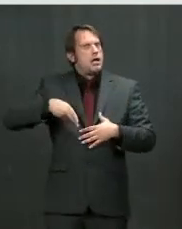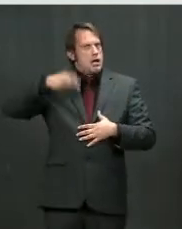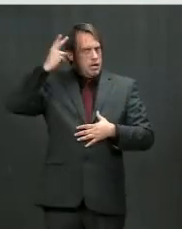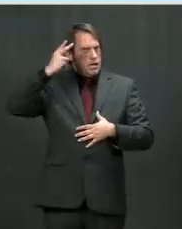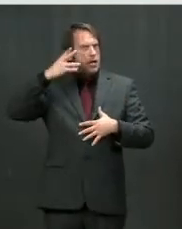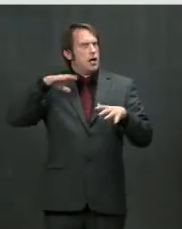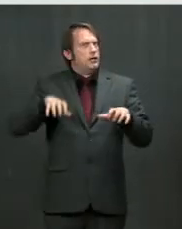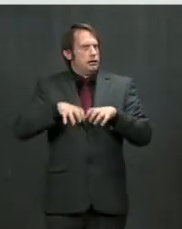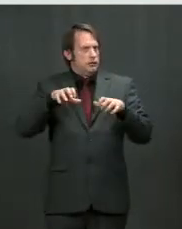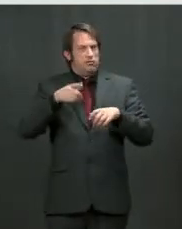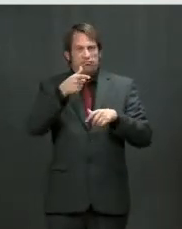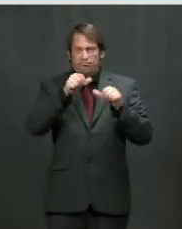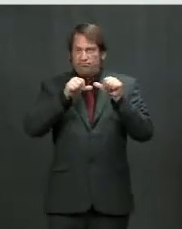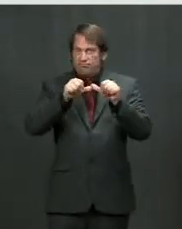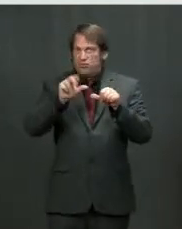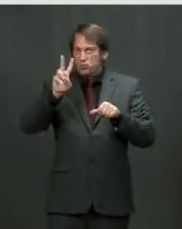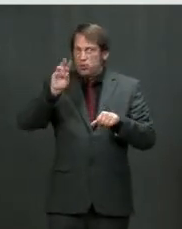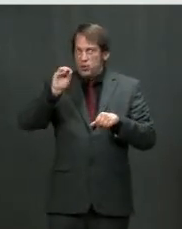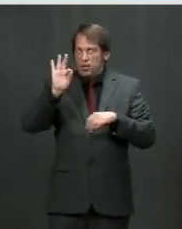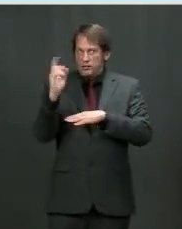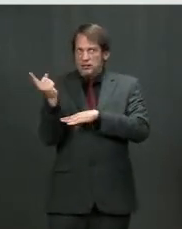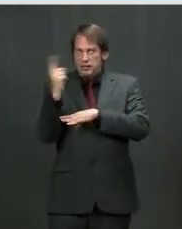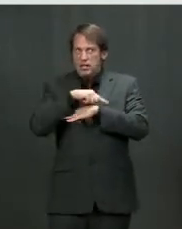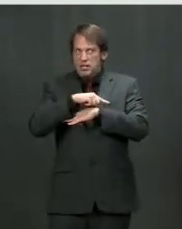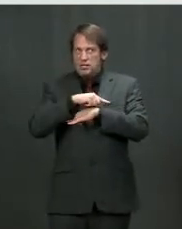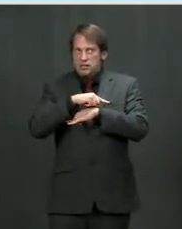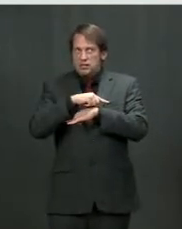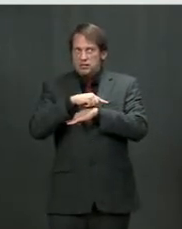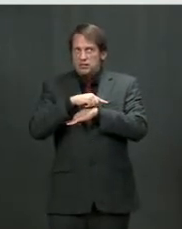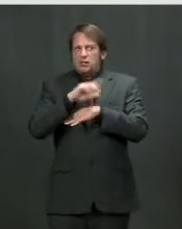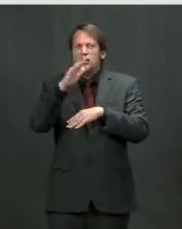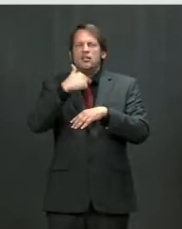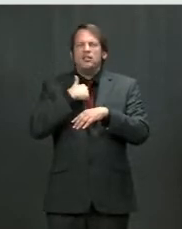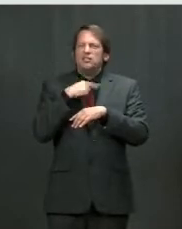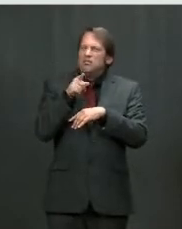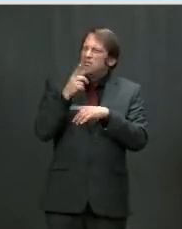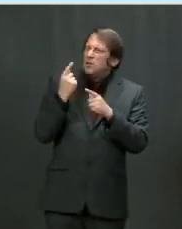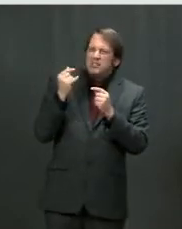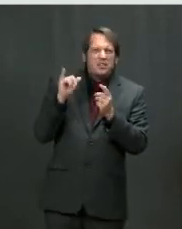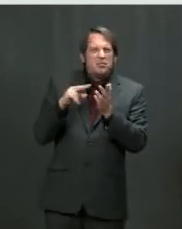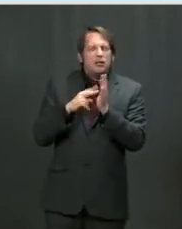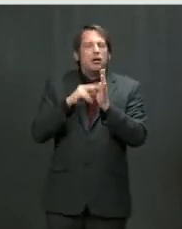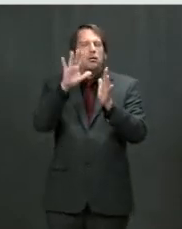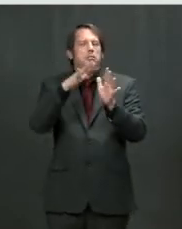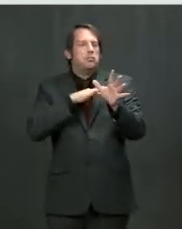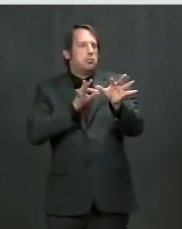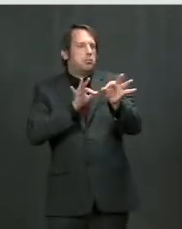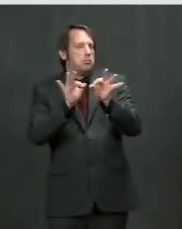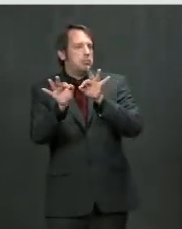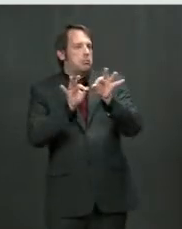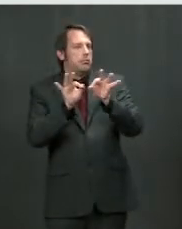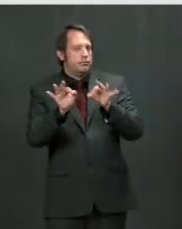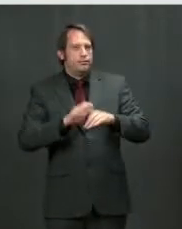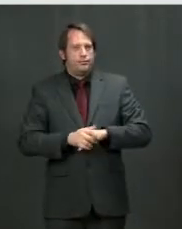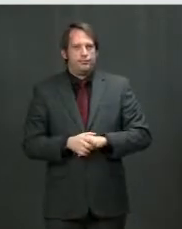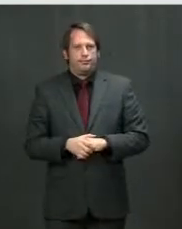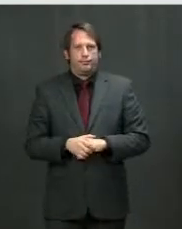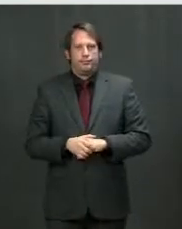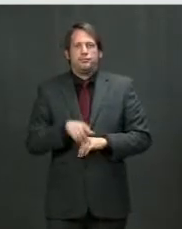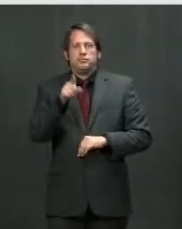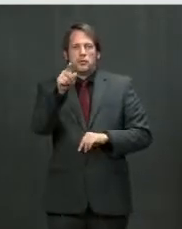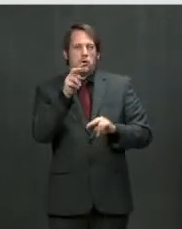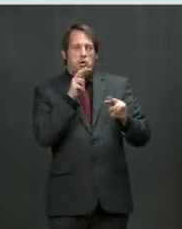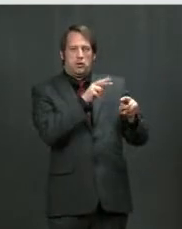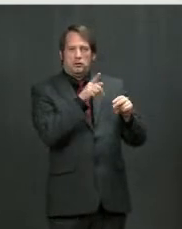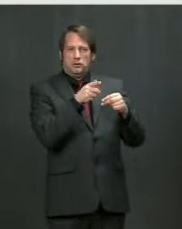serological assays. And I'll explain in a second what they are. Next slide. If you look at this slide, just follow